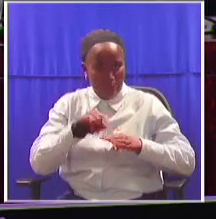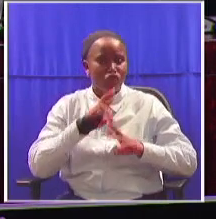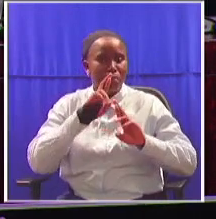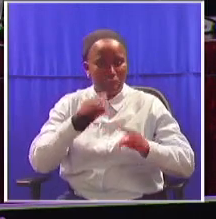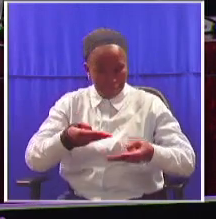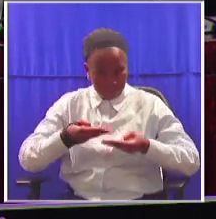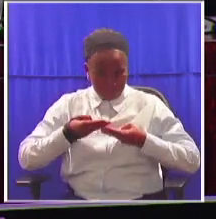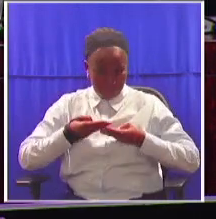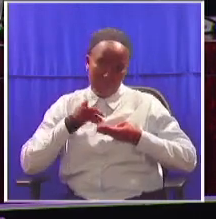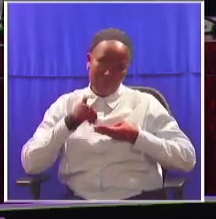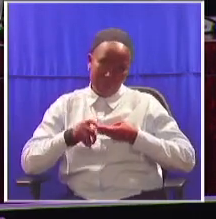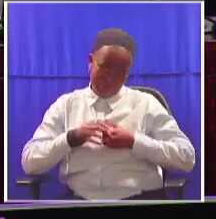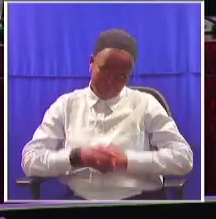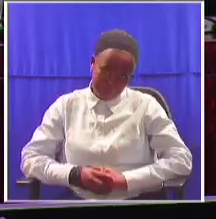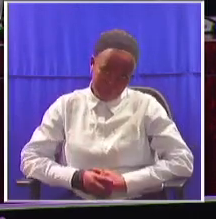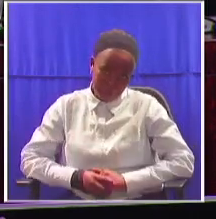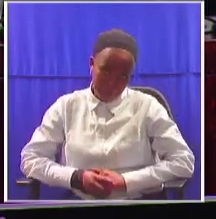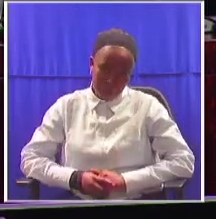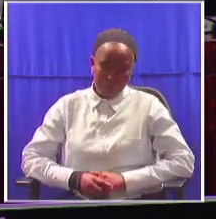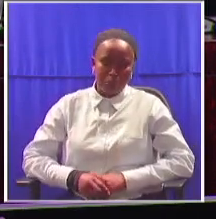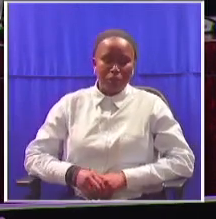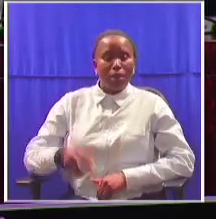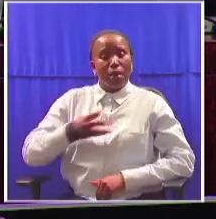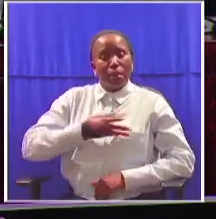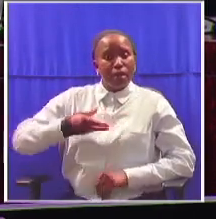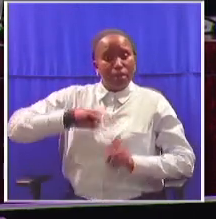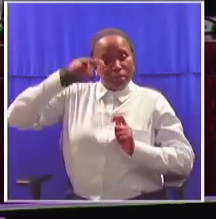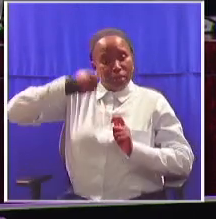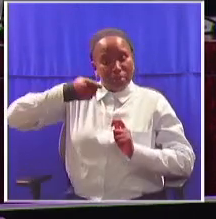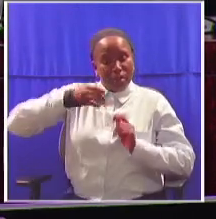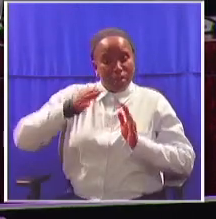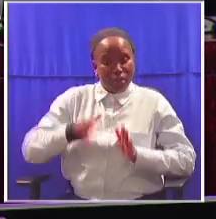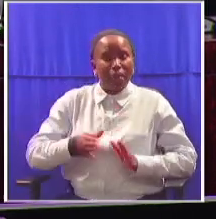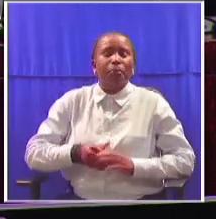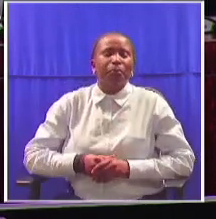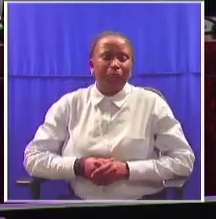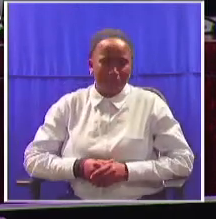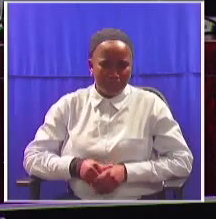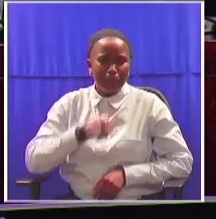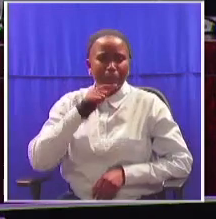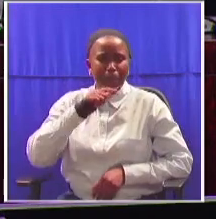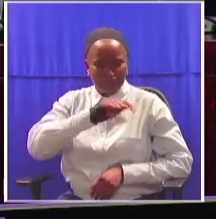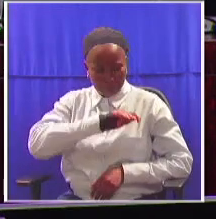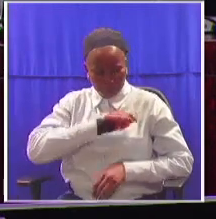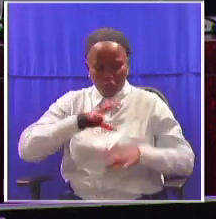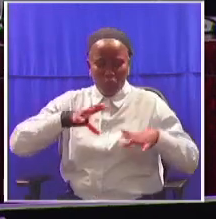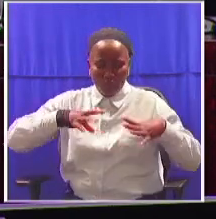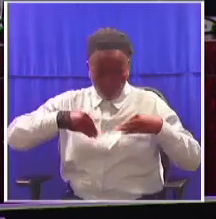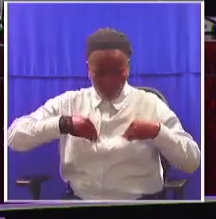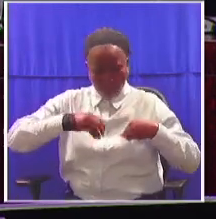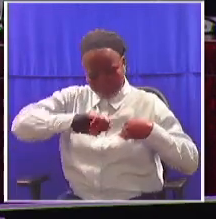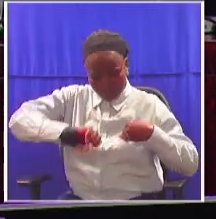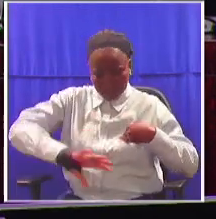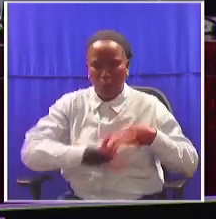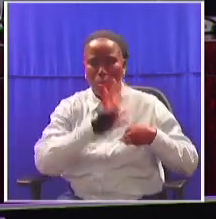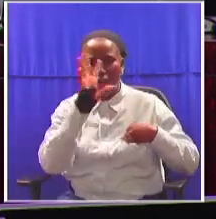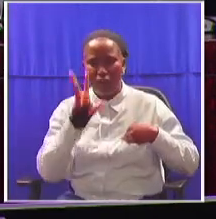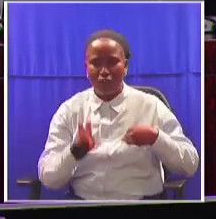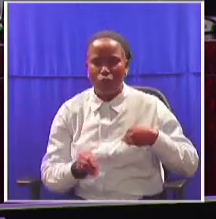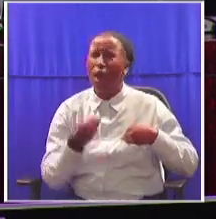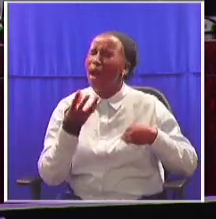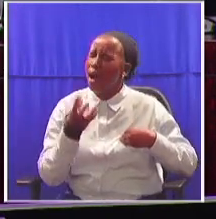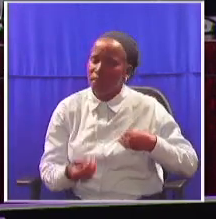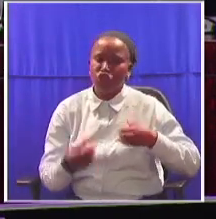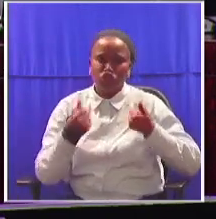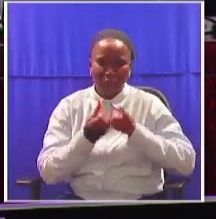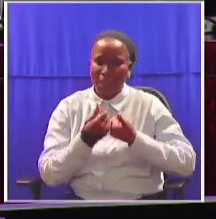Madam Speaker, there is no denying the severe challenges that our country faces,